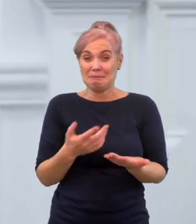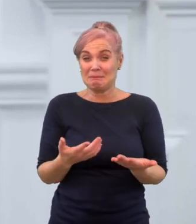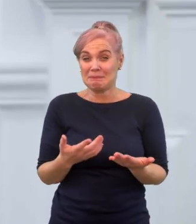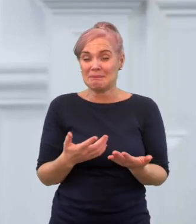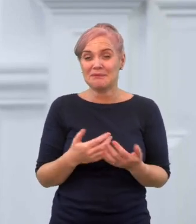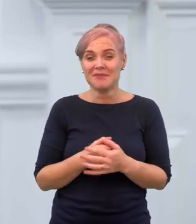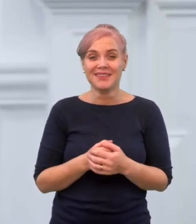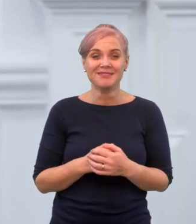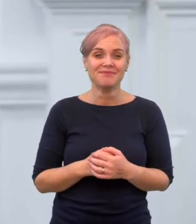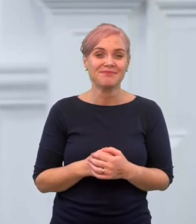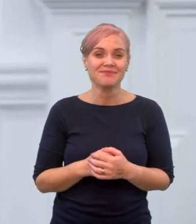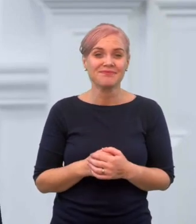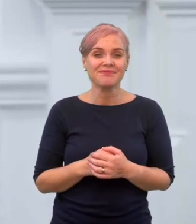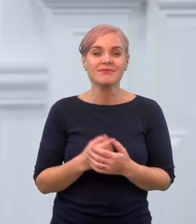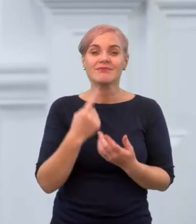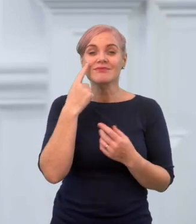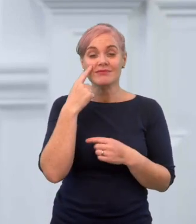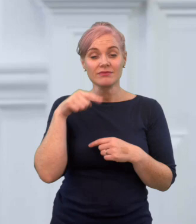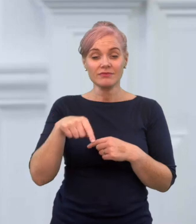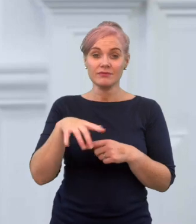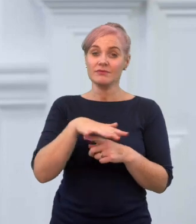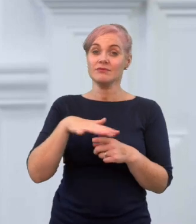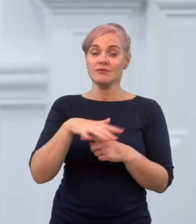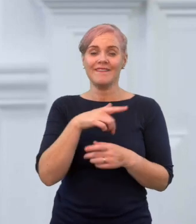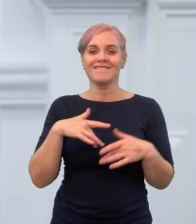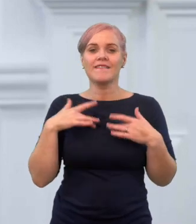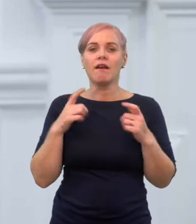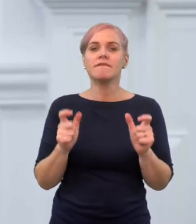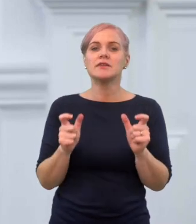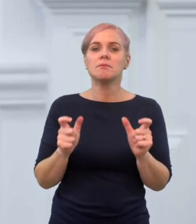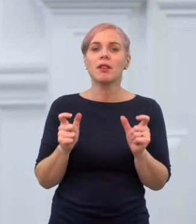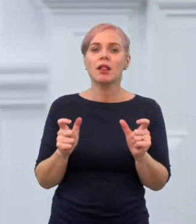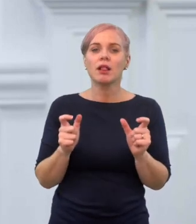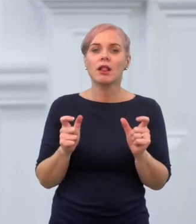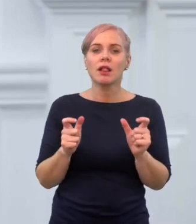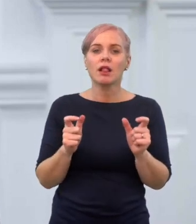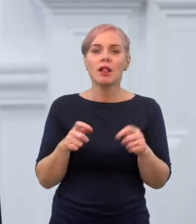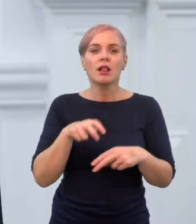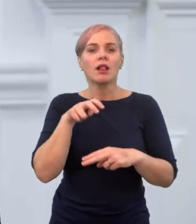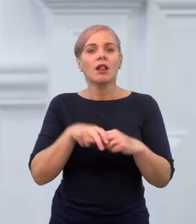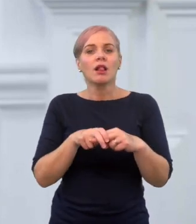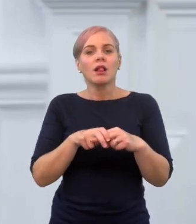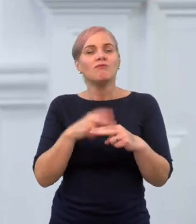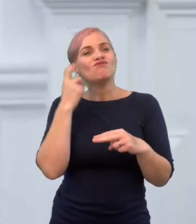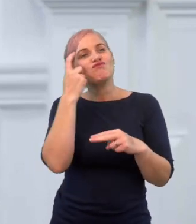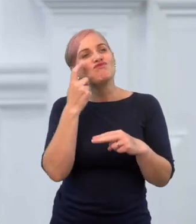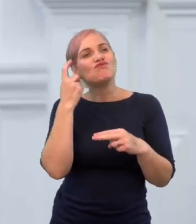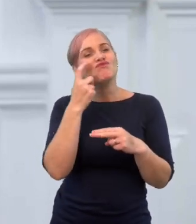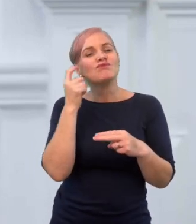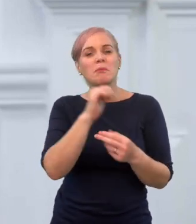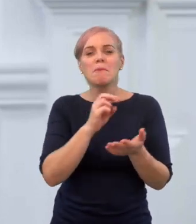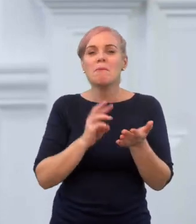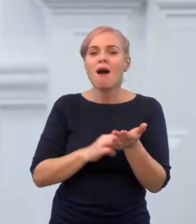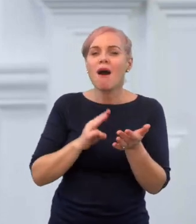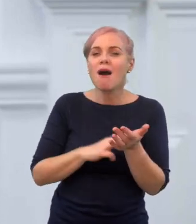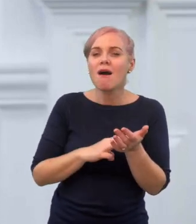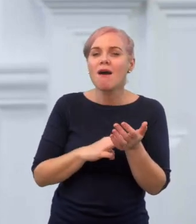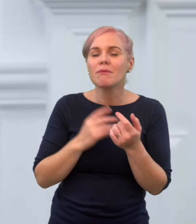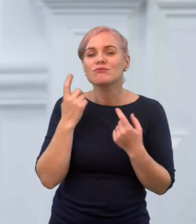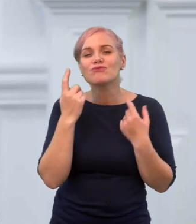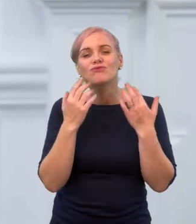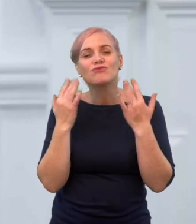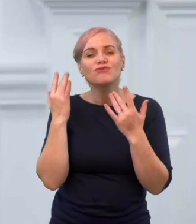it's him, isn't it? I guess it's one place he kind of feels comfortable, you know, because he has moments where he, you know, he thinks about, I